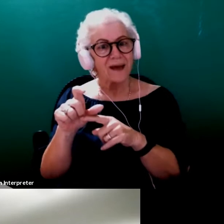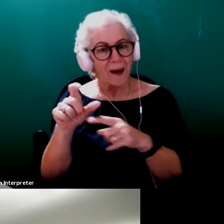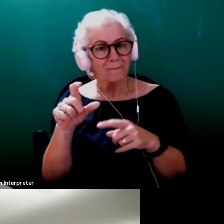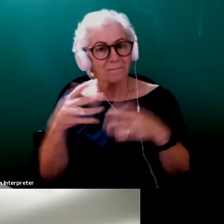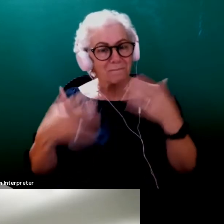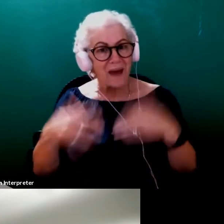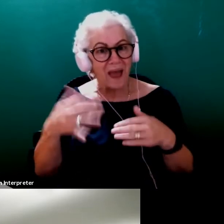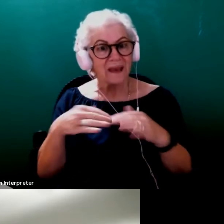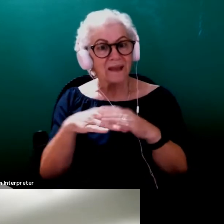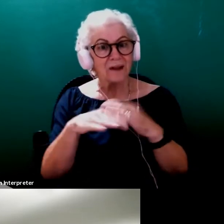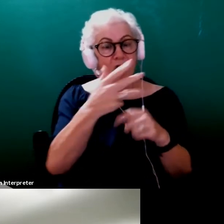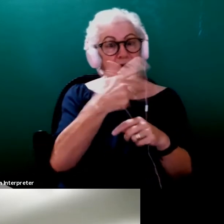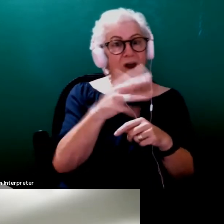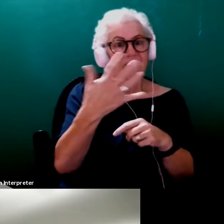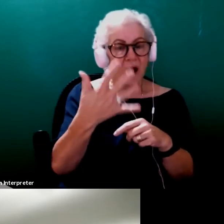bandwagon.